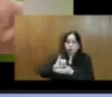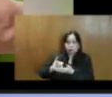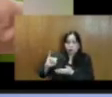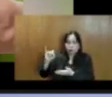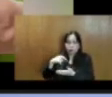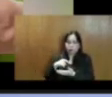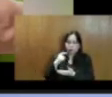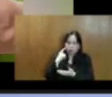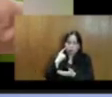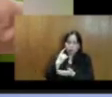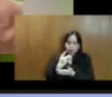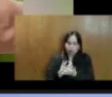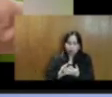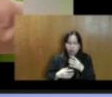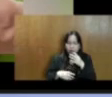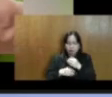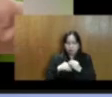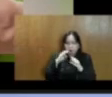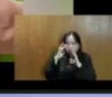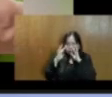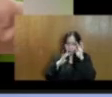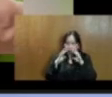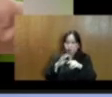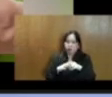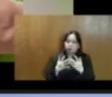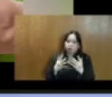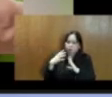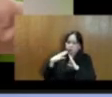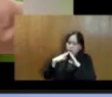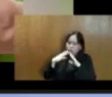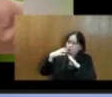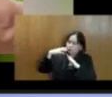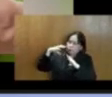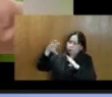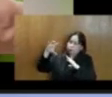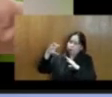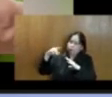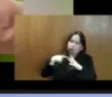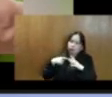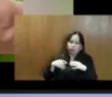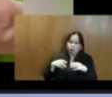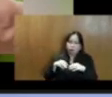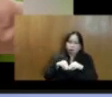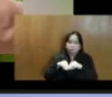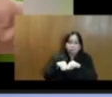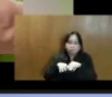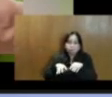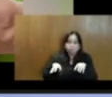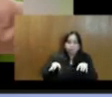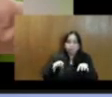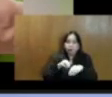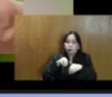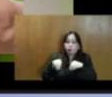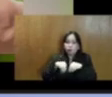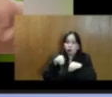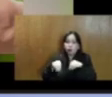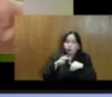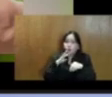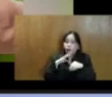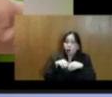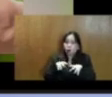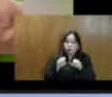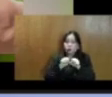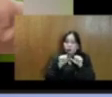have, I think, some innovations there would be having their solar powered irrigation system in some of their these trading institutions